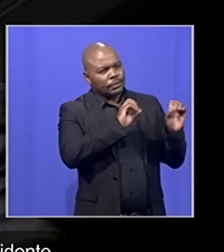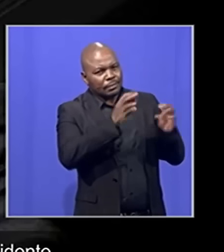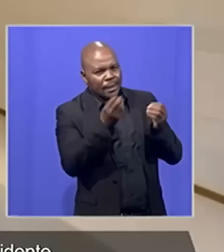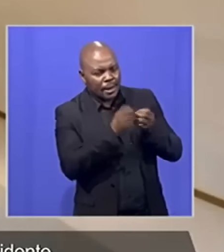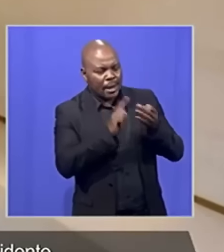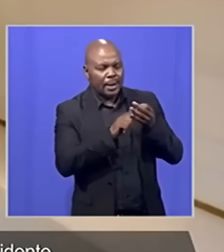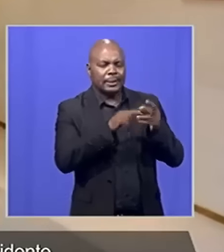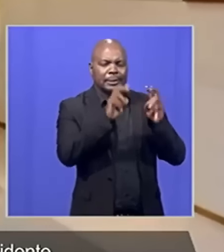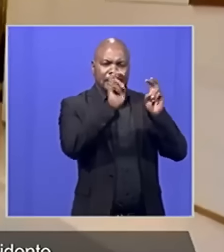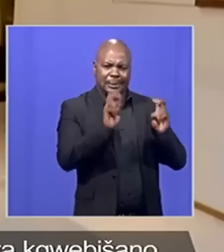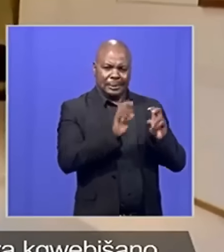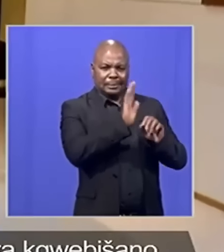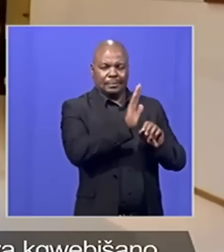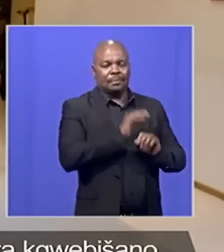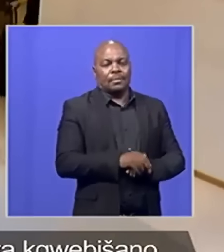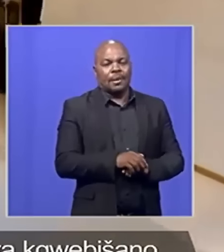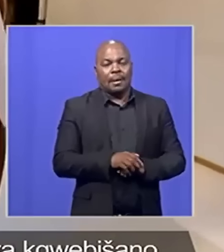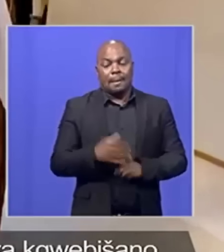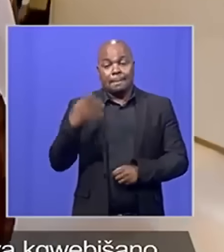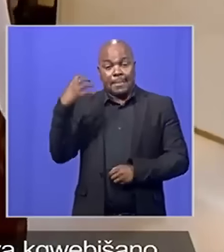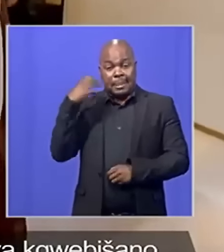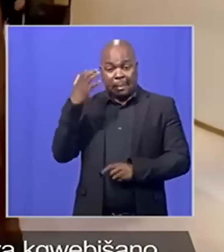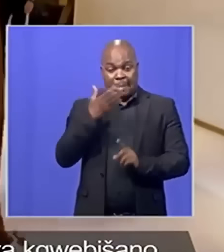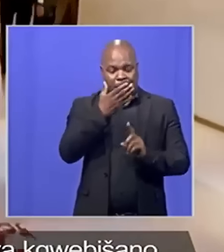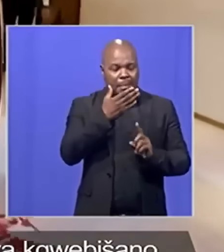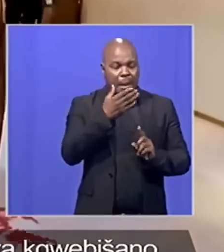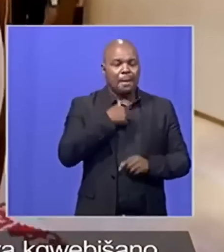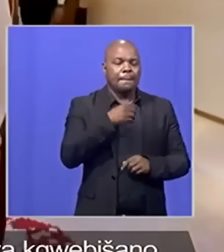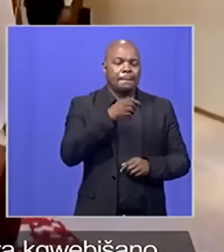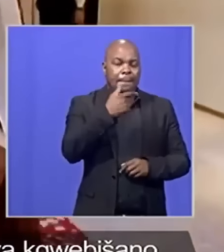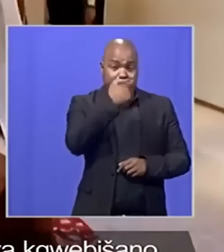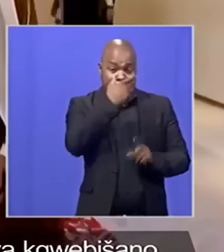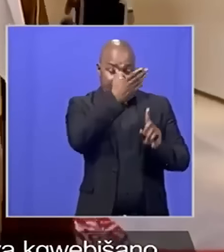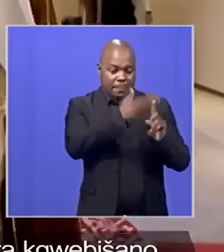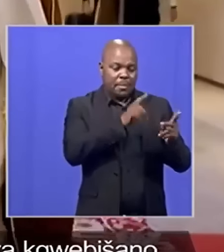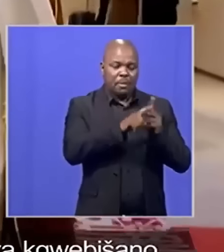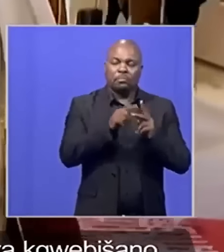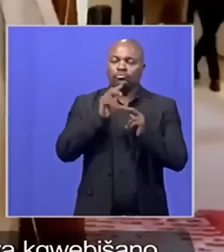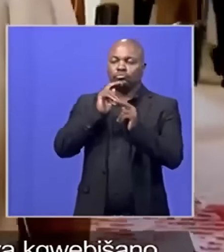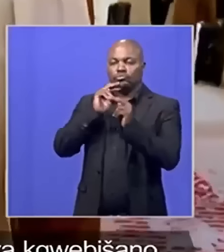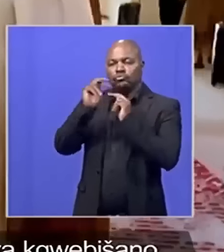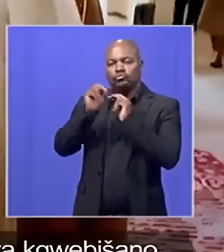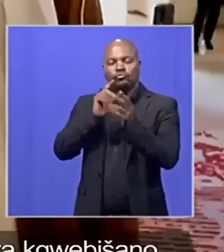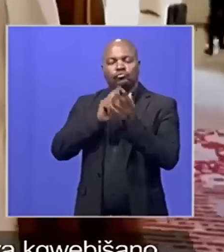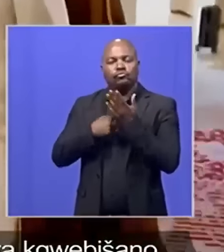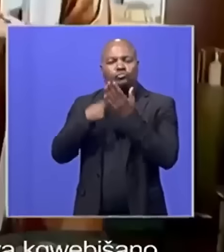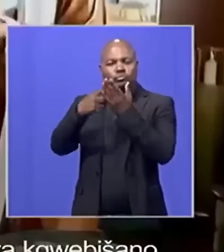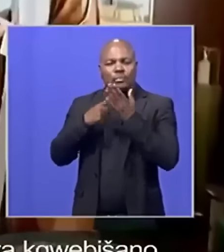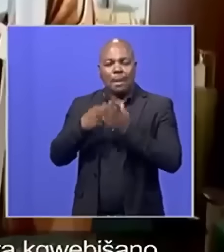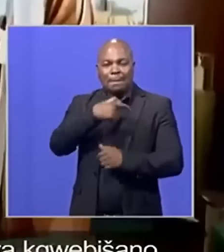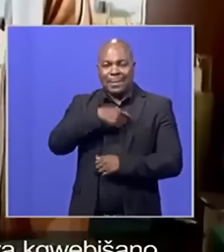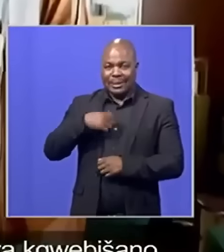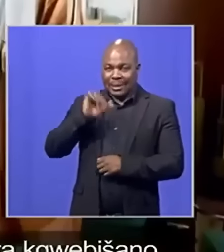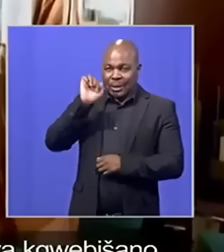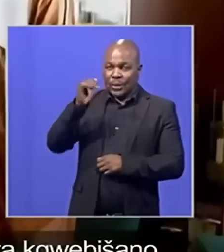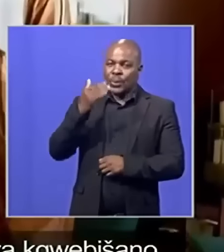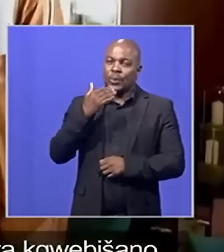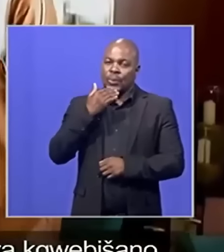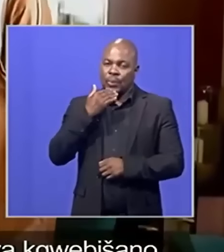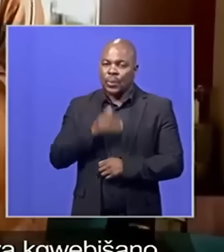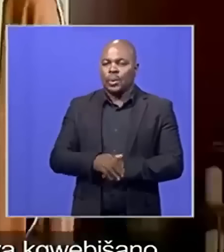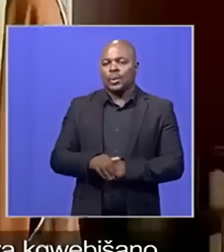renewable energy. Ramaphosa o tla swara gape dipoledišano tša dinaga ka bobedi le mopresidente wa UAE Sheikh Mohammed